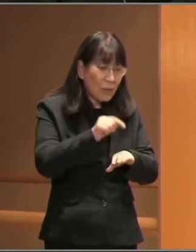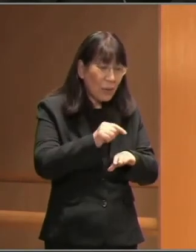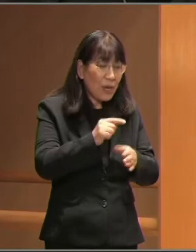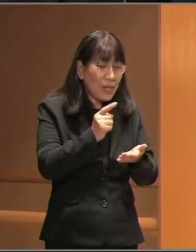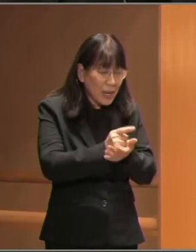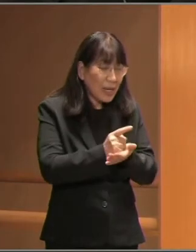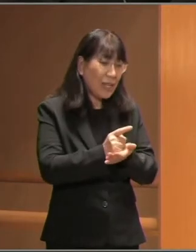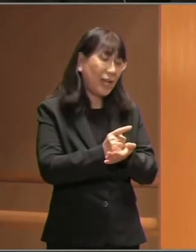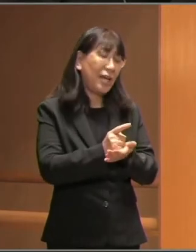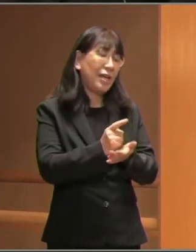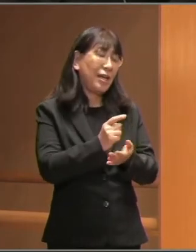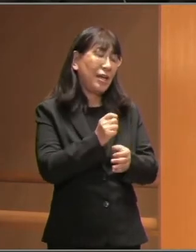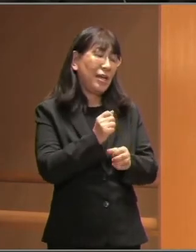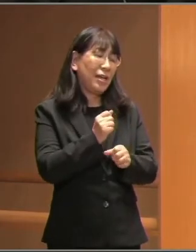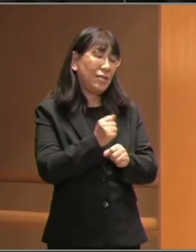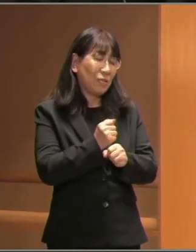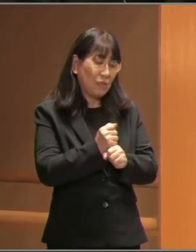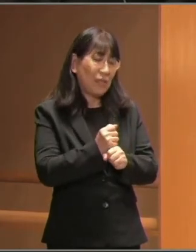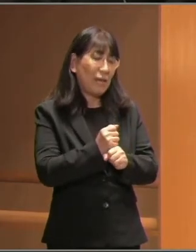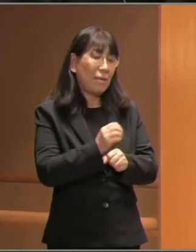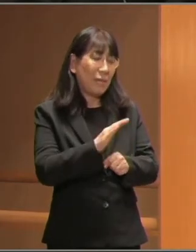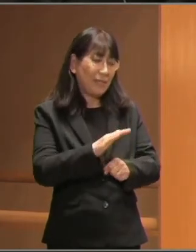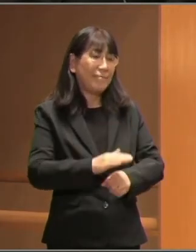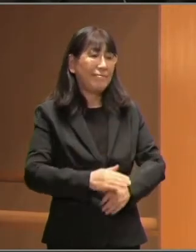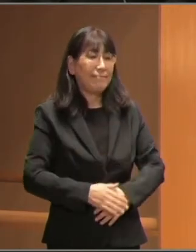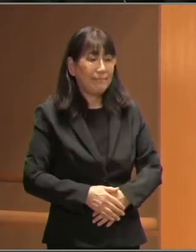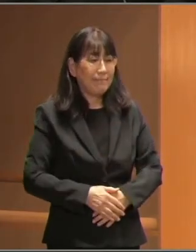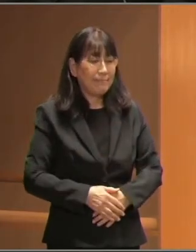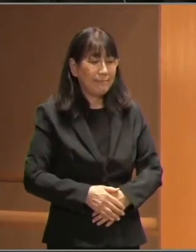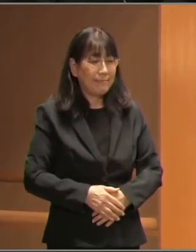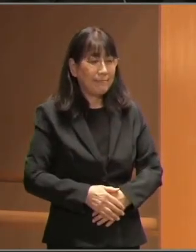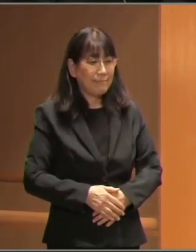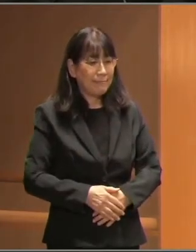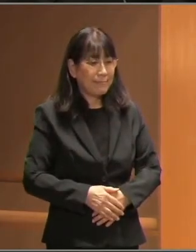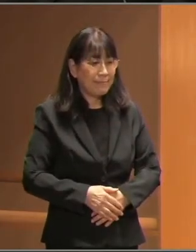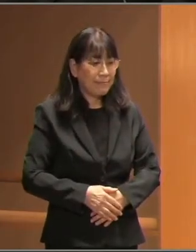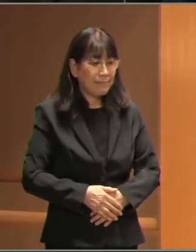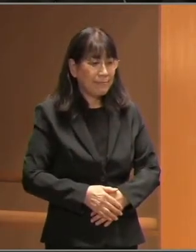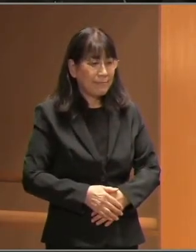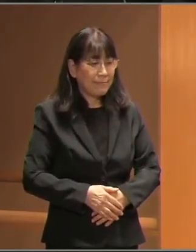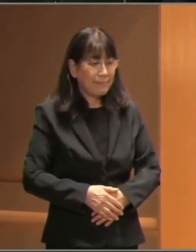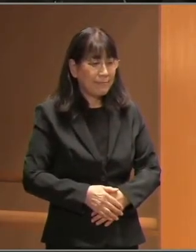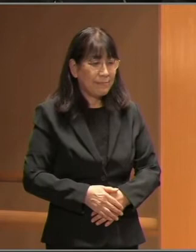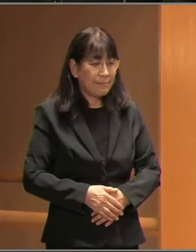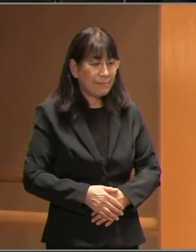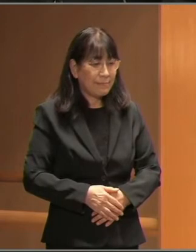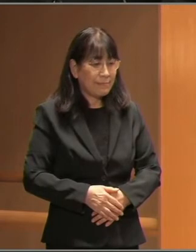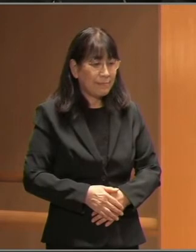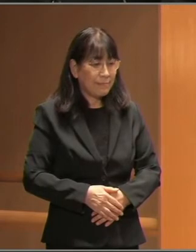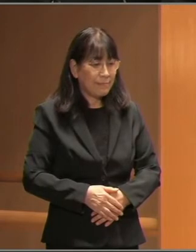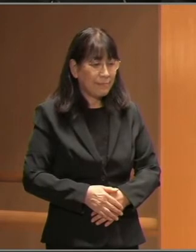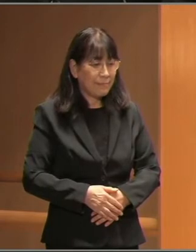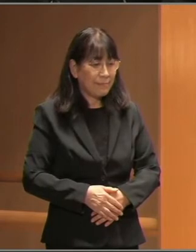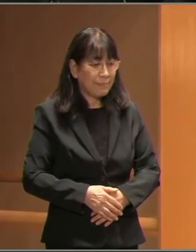blending and the manufacturing method, these would realize the differences and the characteristics of the